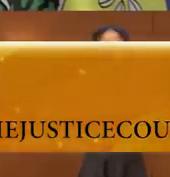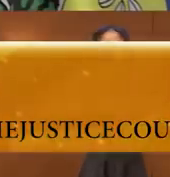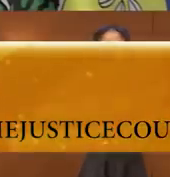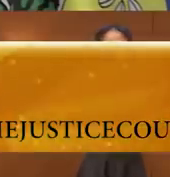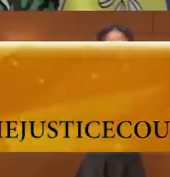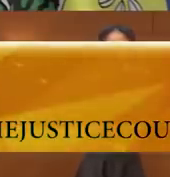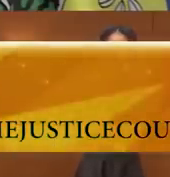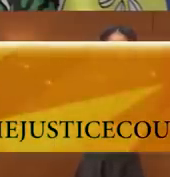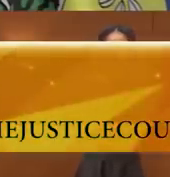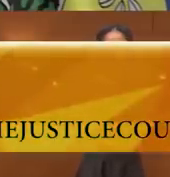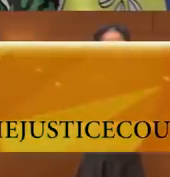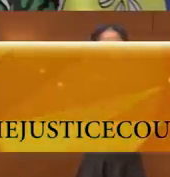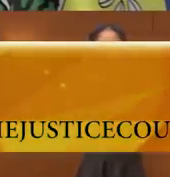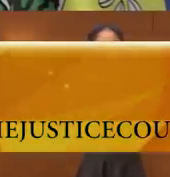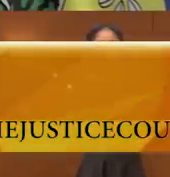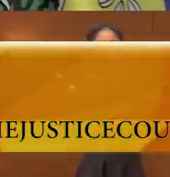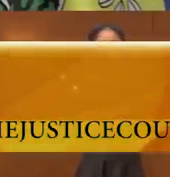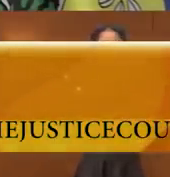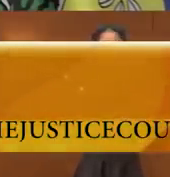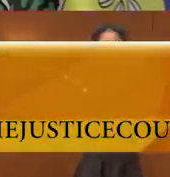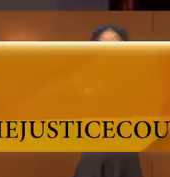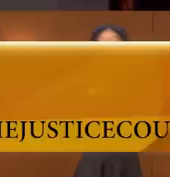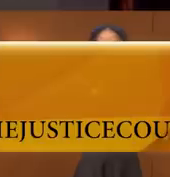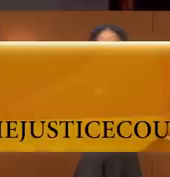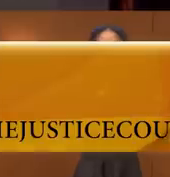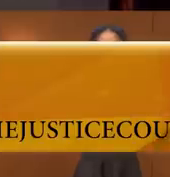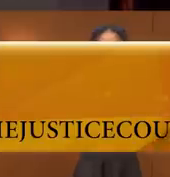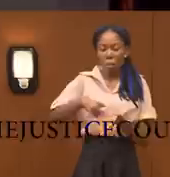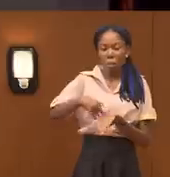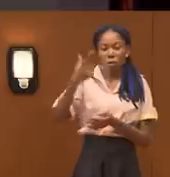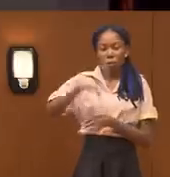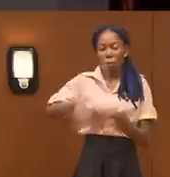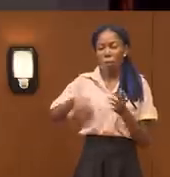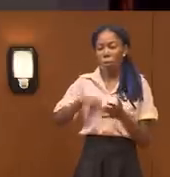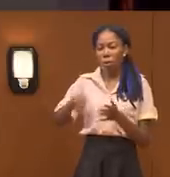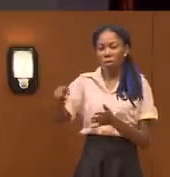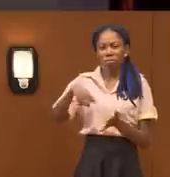for auction to pay up what you are owing. Is that the procedure you want?